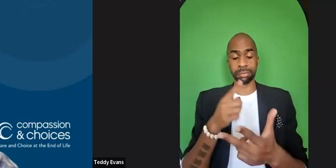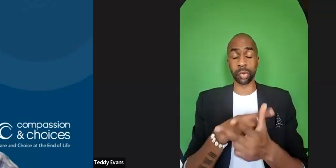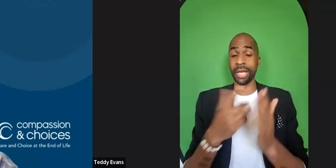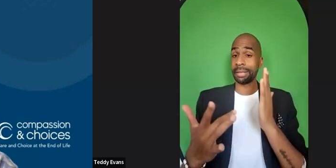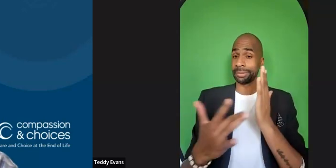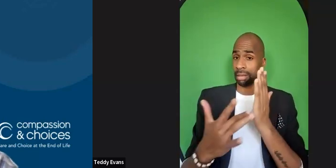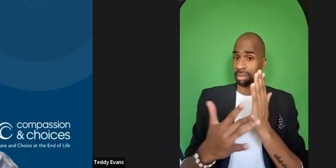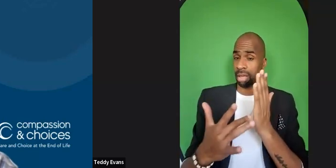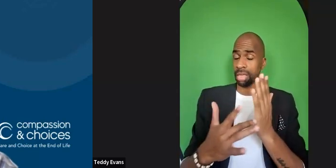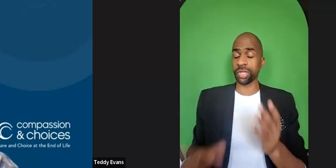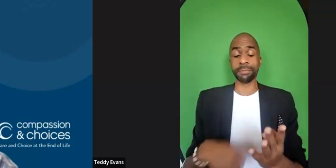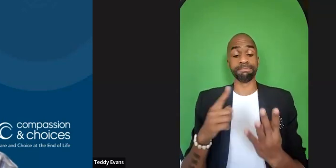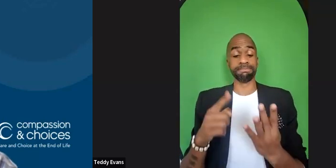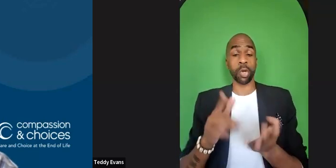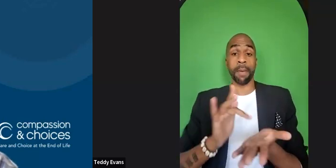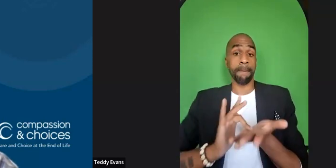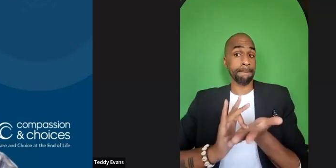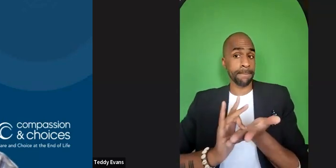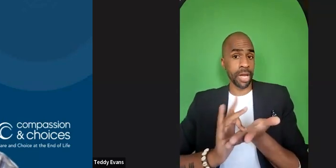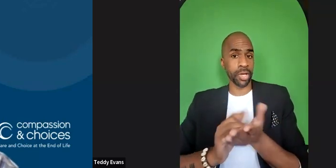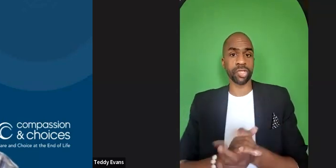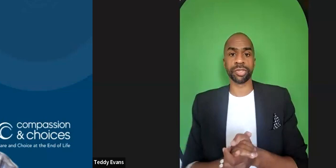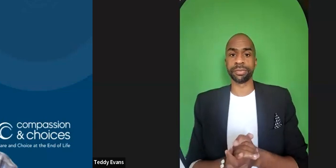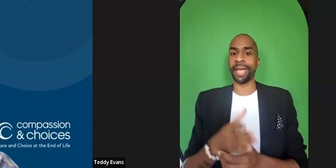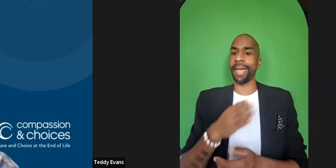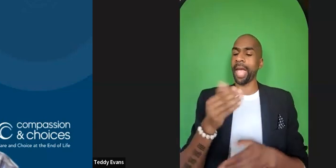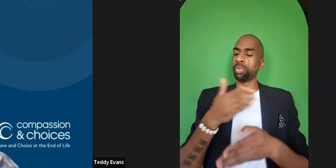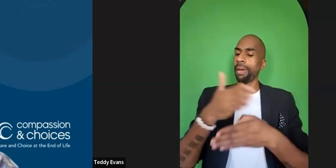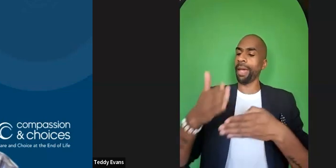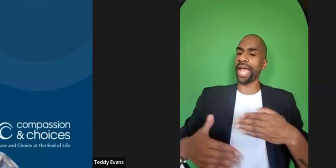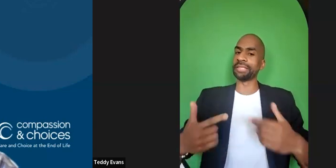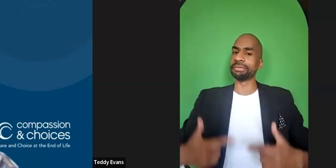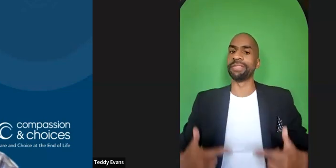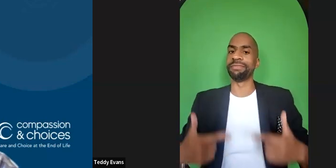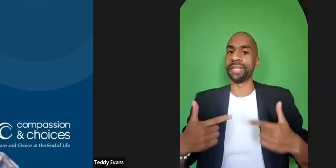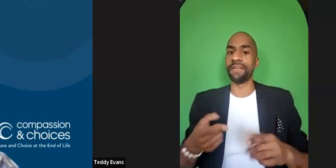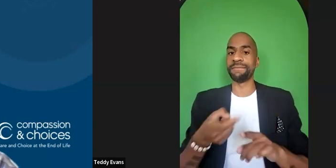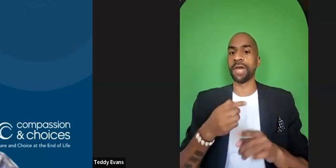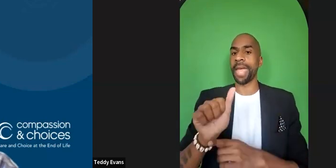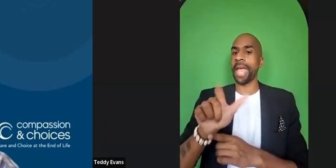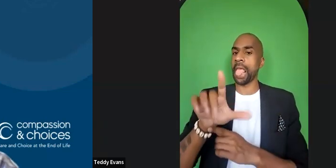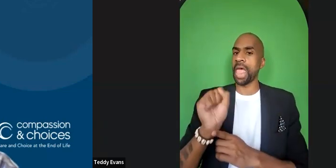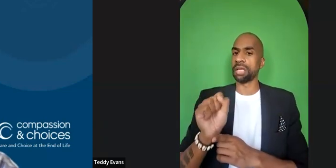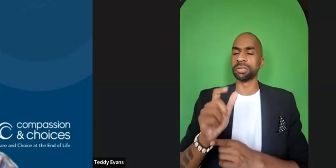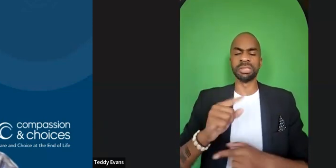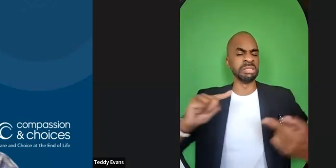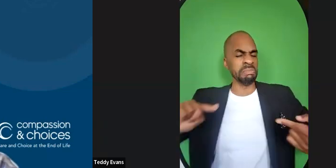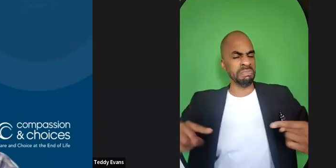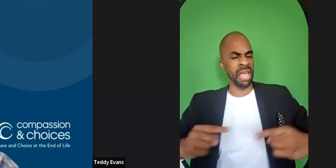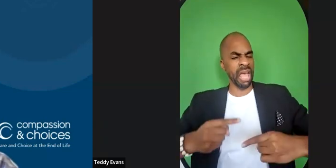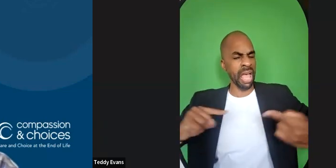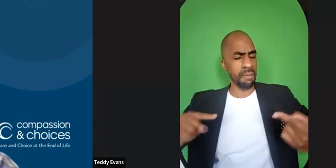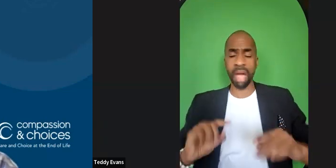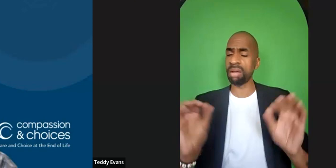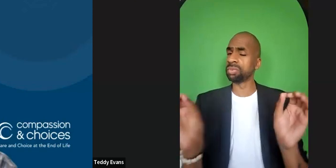medications. And certainly the end of life from ALS is generally not painful or terribly uncomfortable.